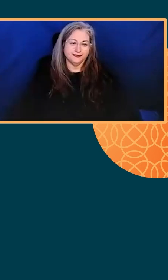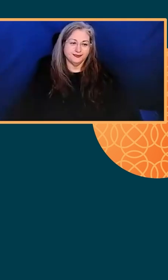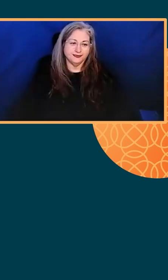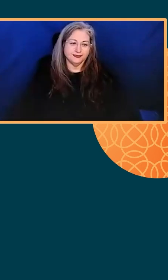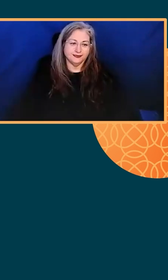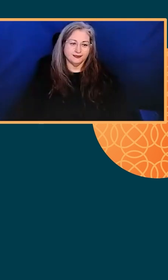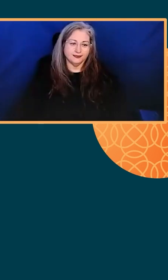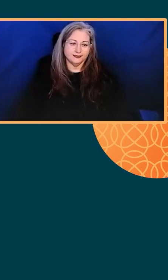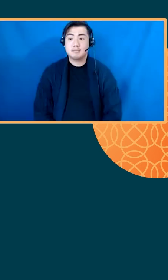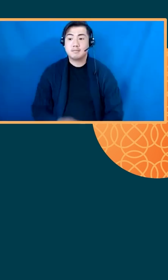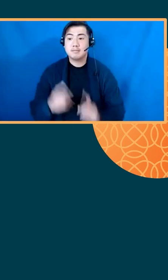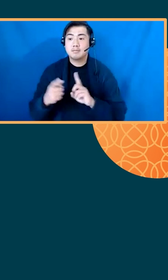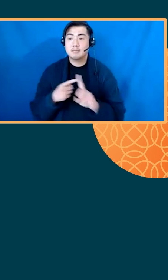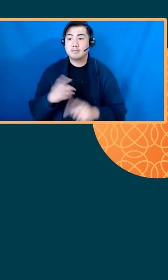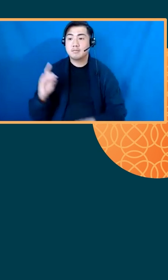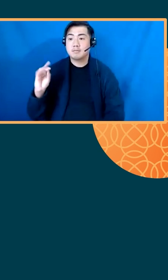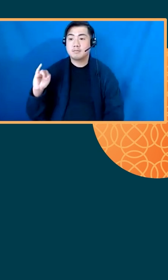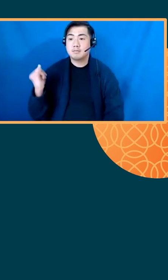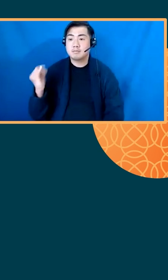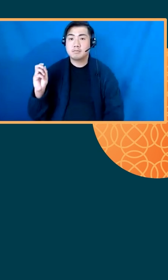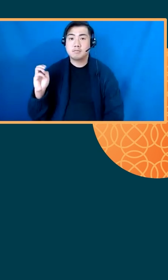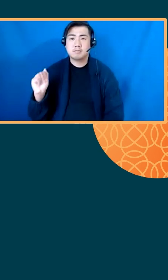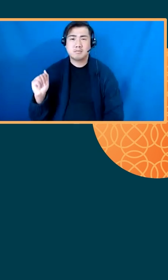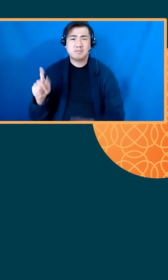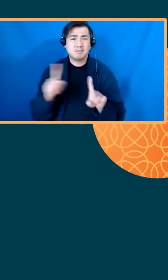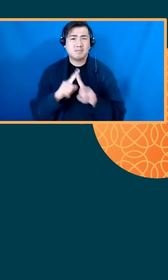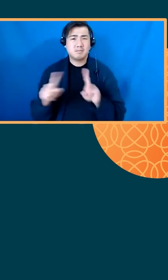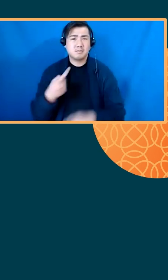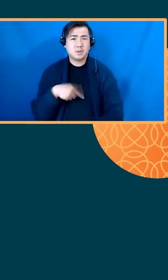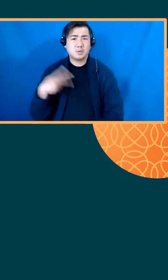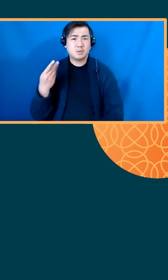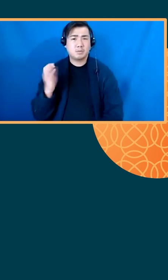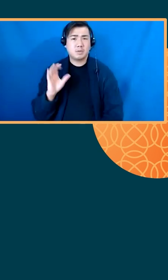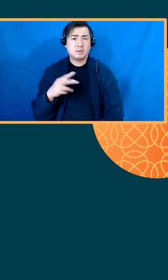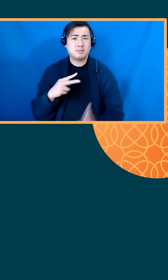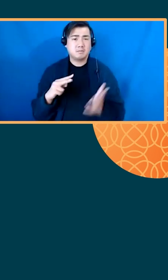from Dijana, they said, but are we people of color subscribing